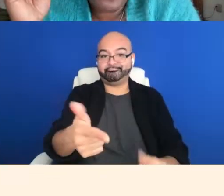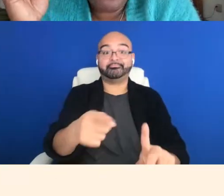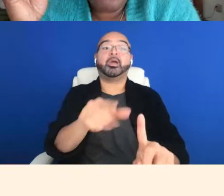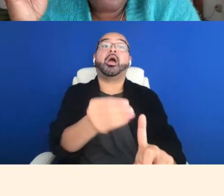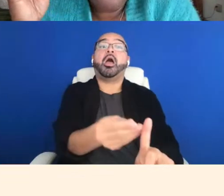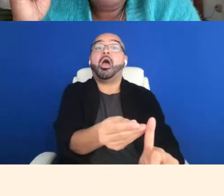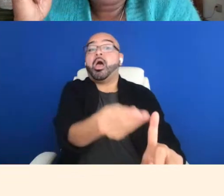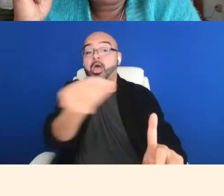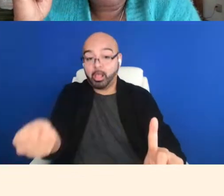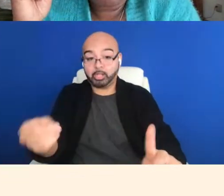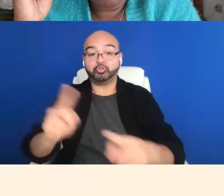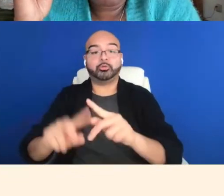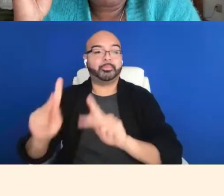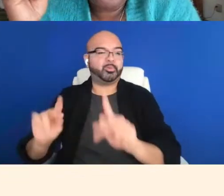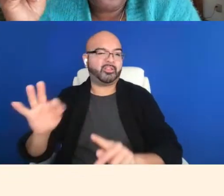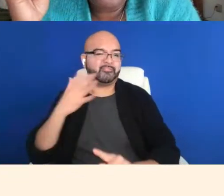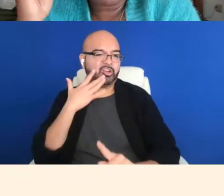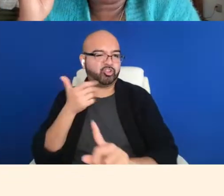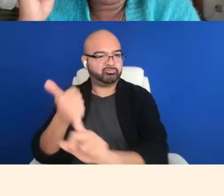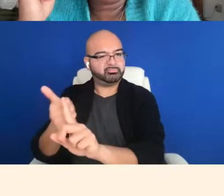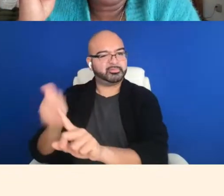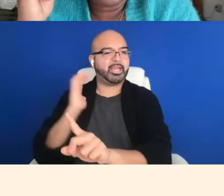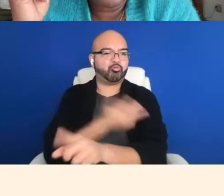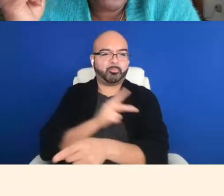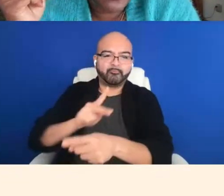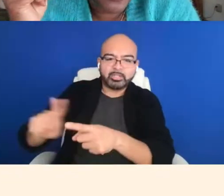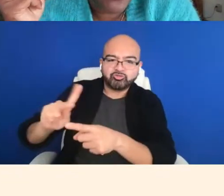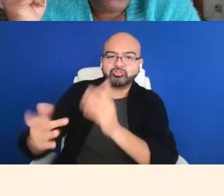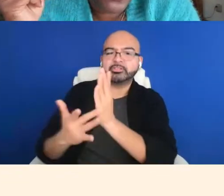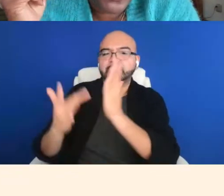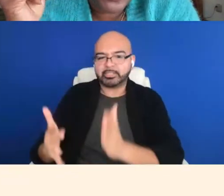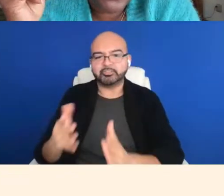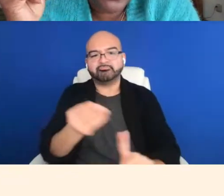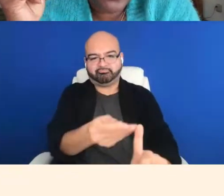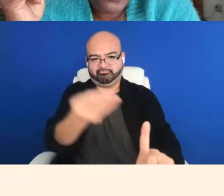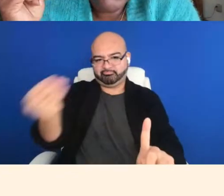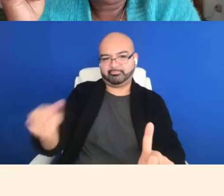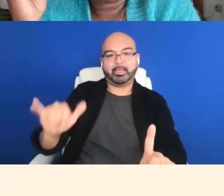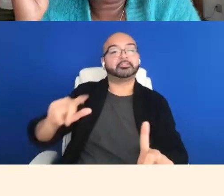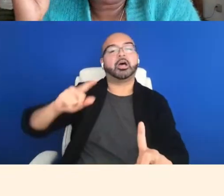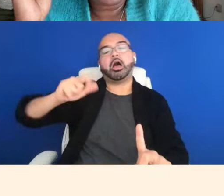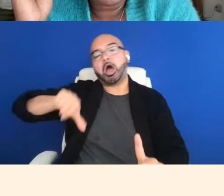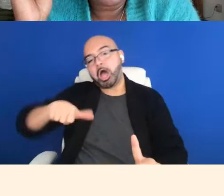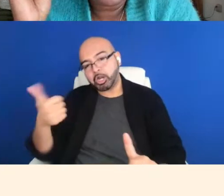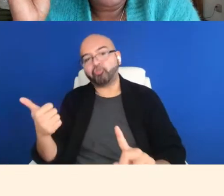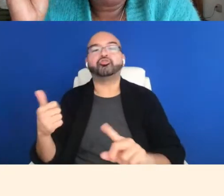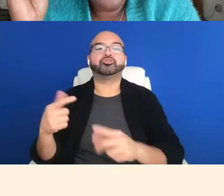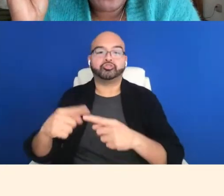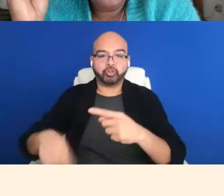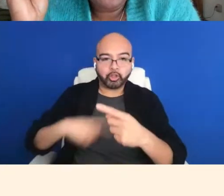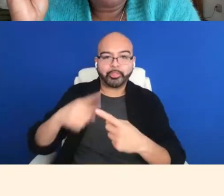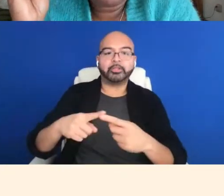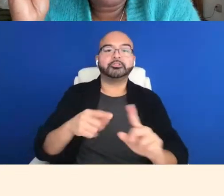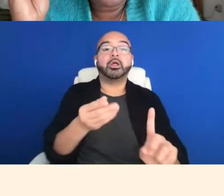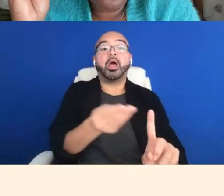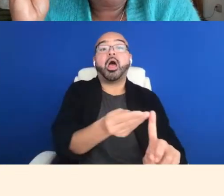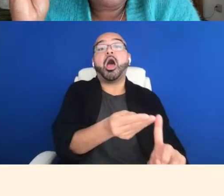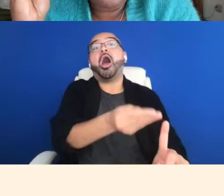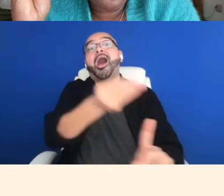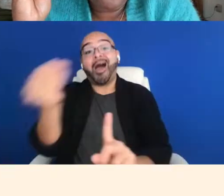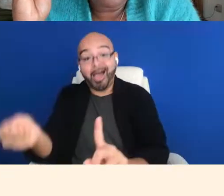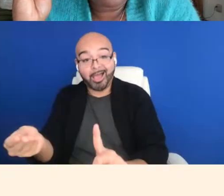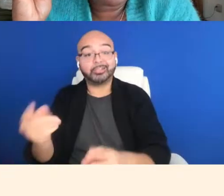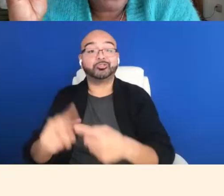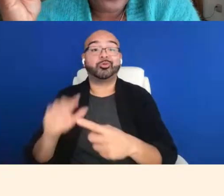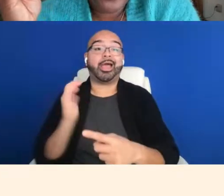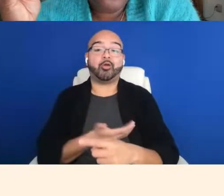of color who are our professionals and our technicians. That's another circulation. We circulate it back into our